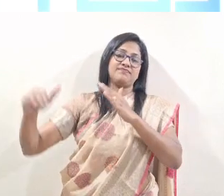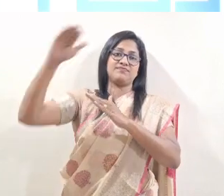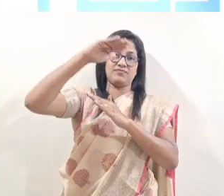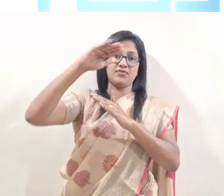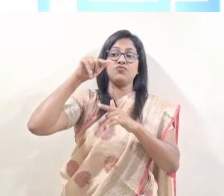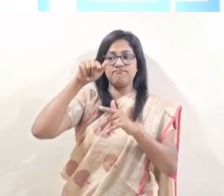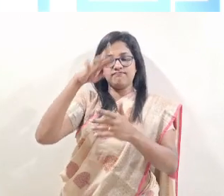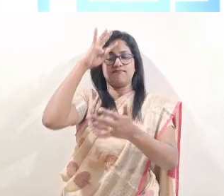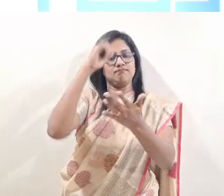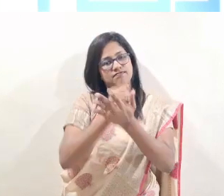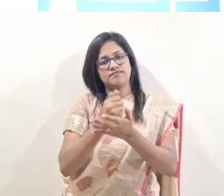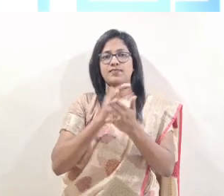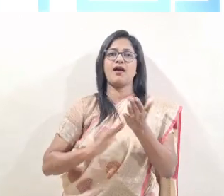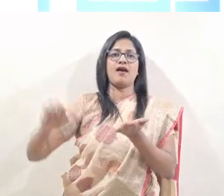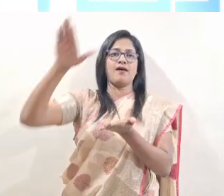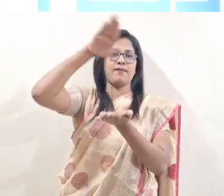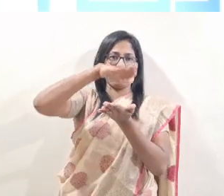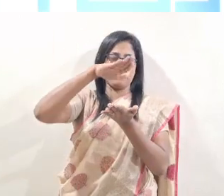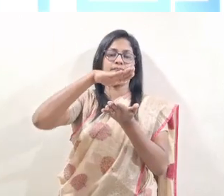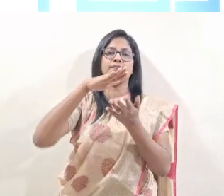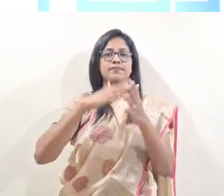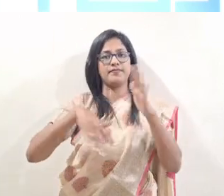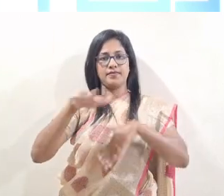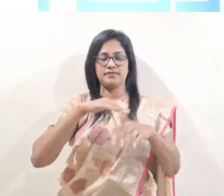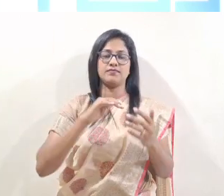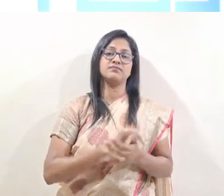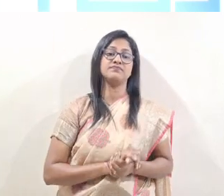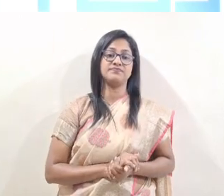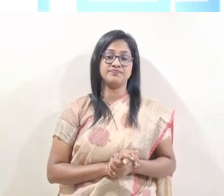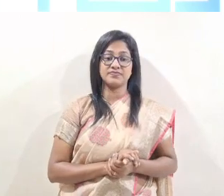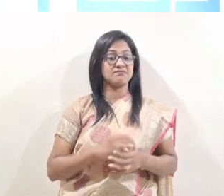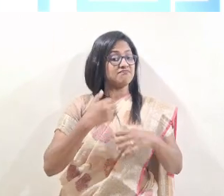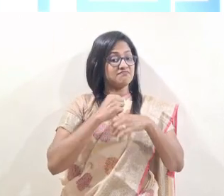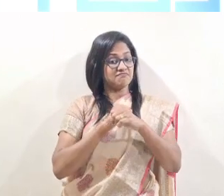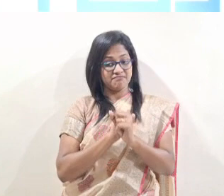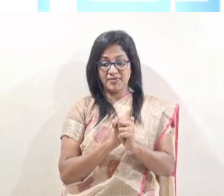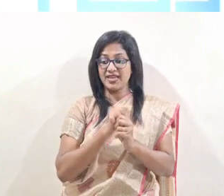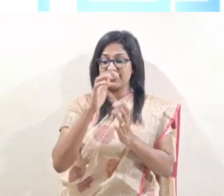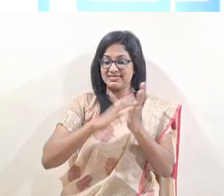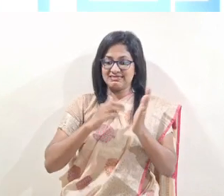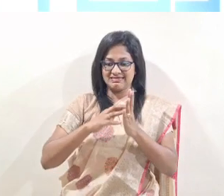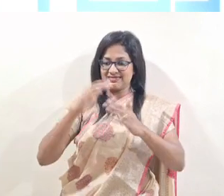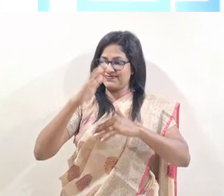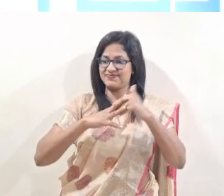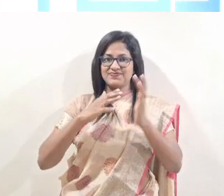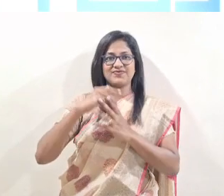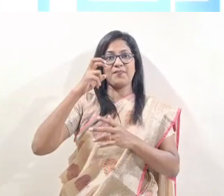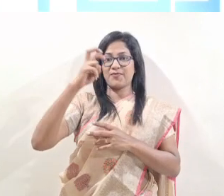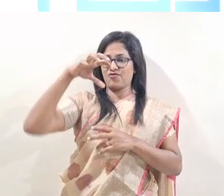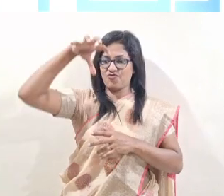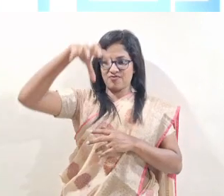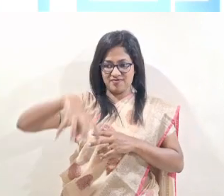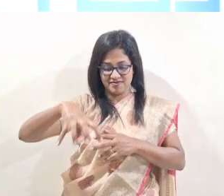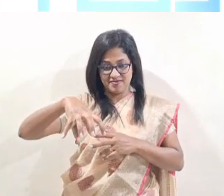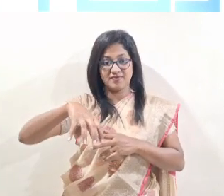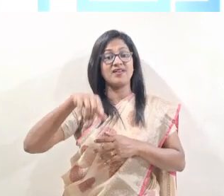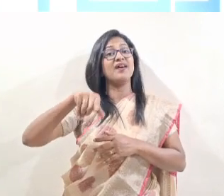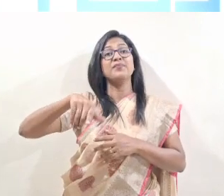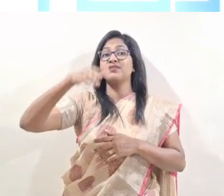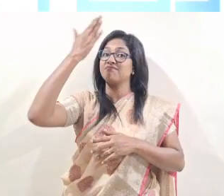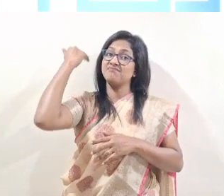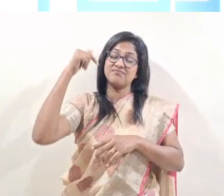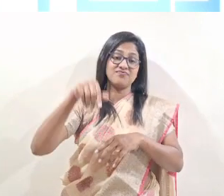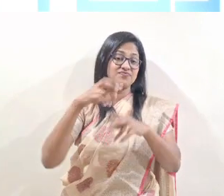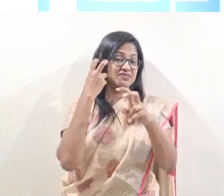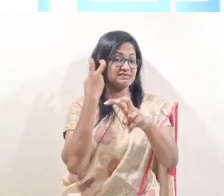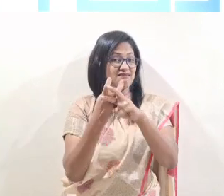we decided to go over it and constructed a station here. This was also a very